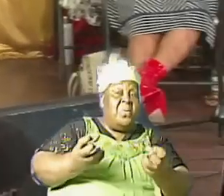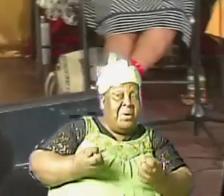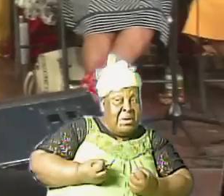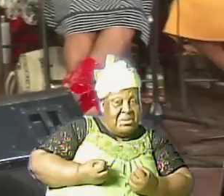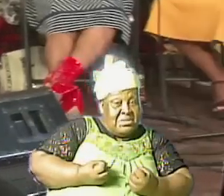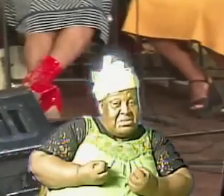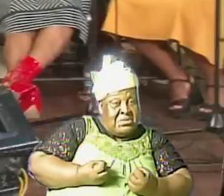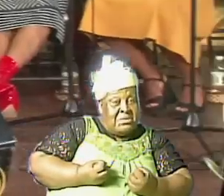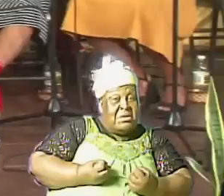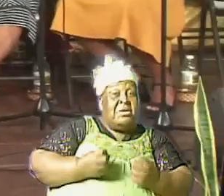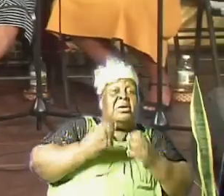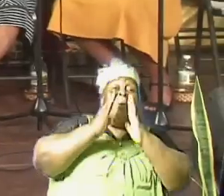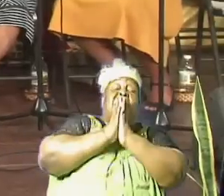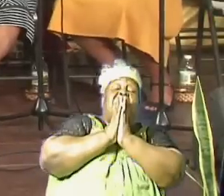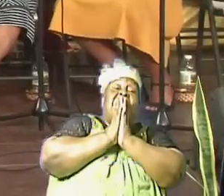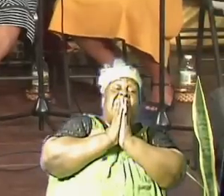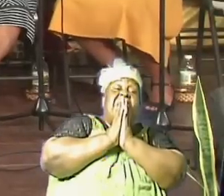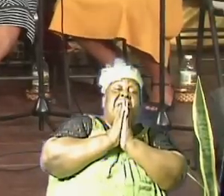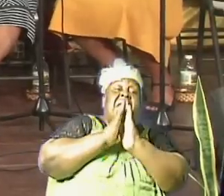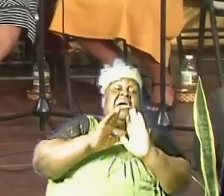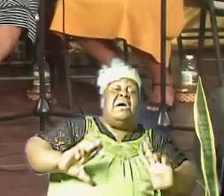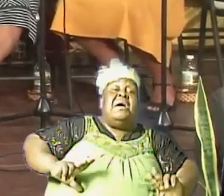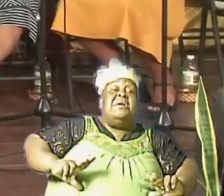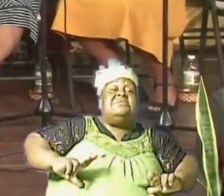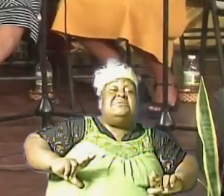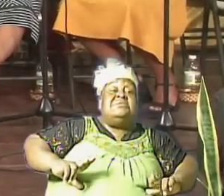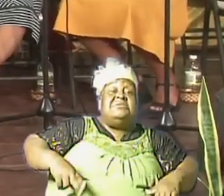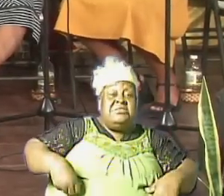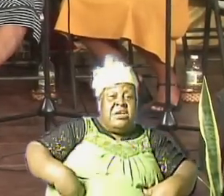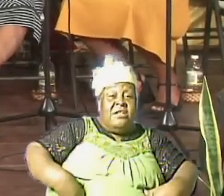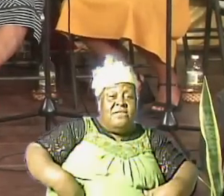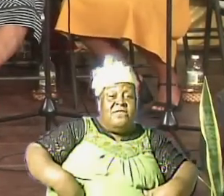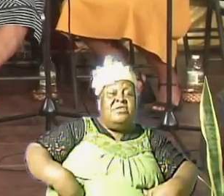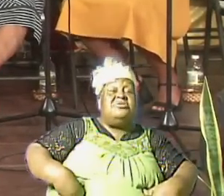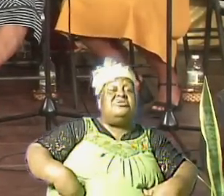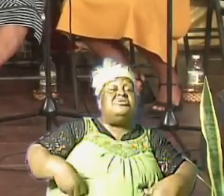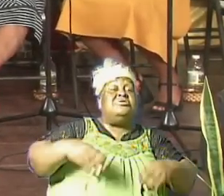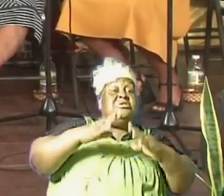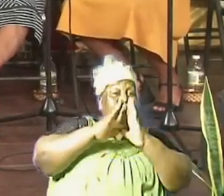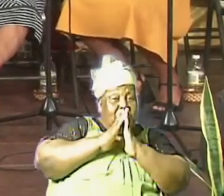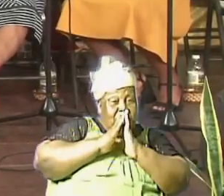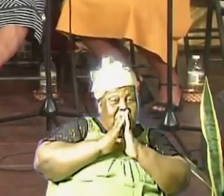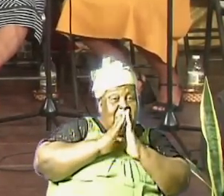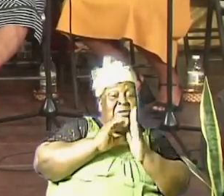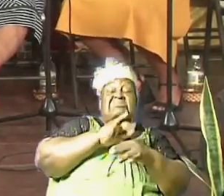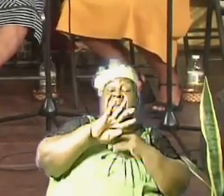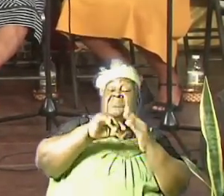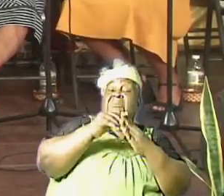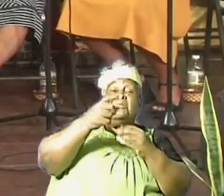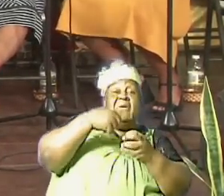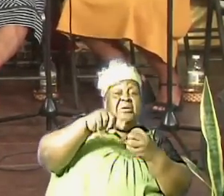desire. You're praying a selfish prayer. It's all about me.